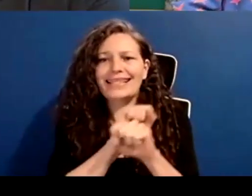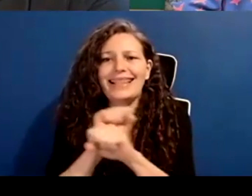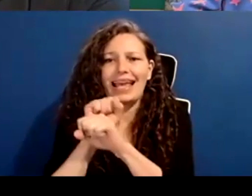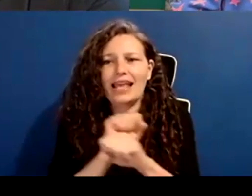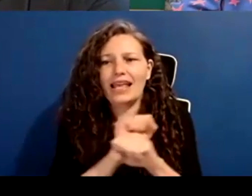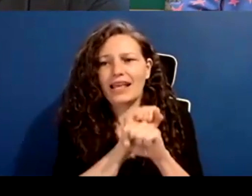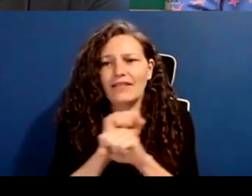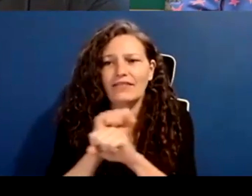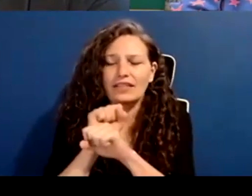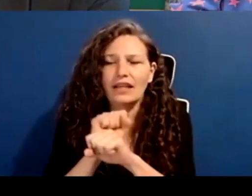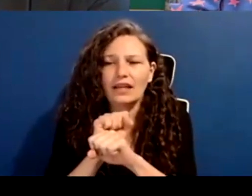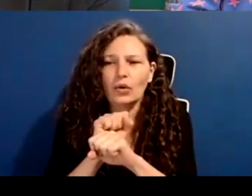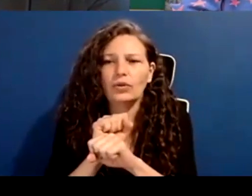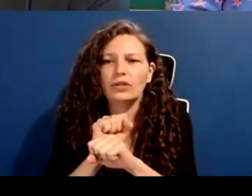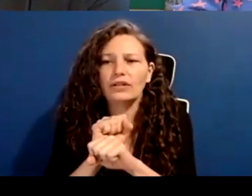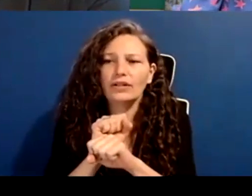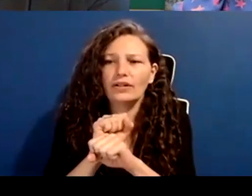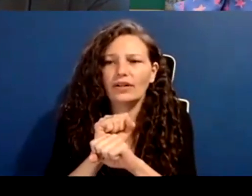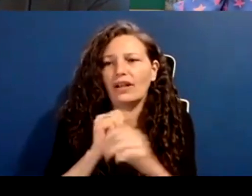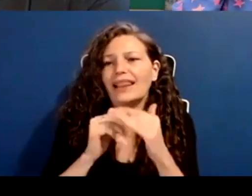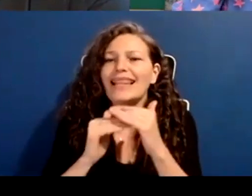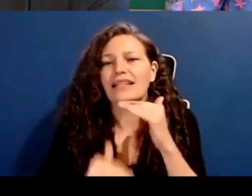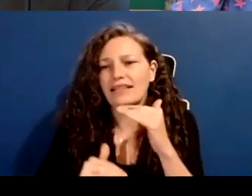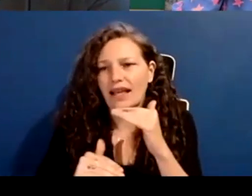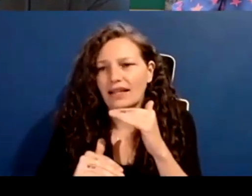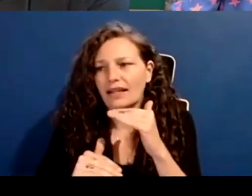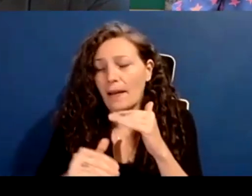mentally, spiritually, and even in some